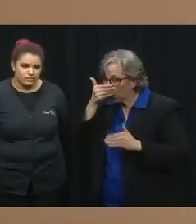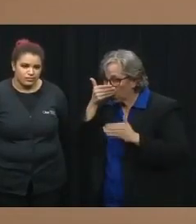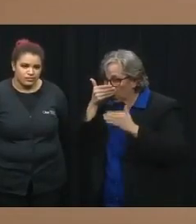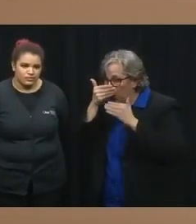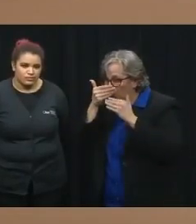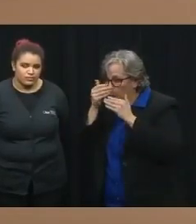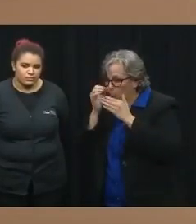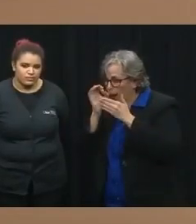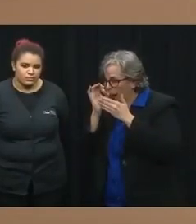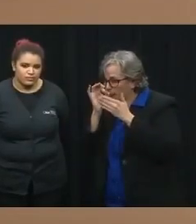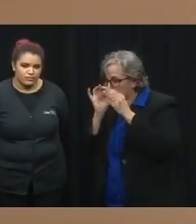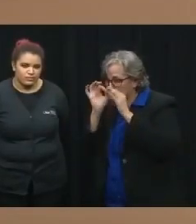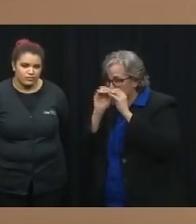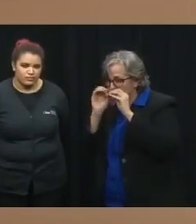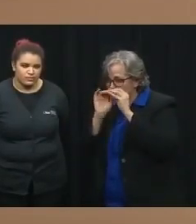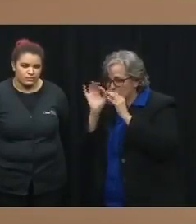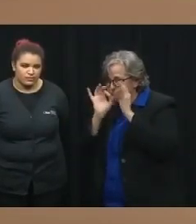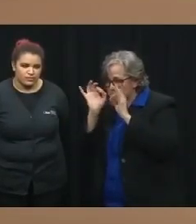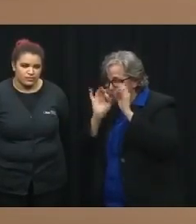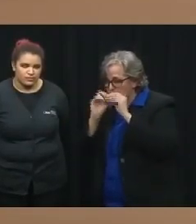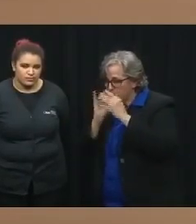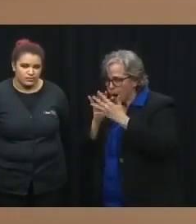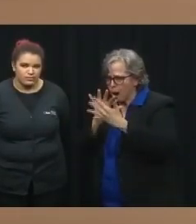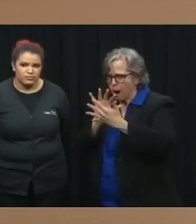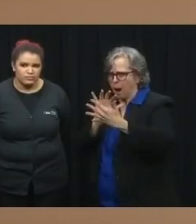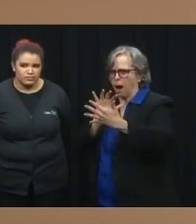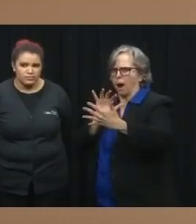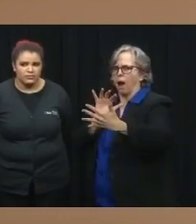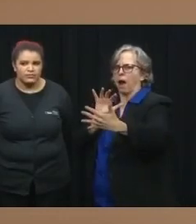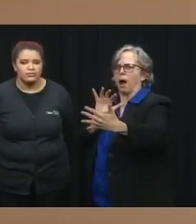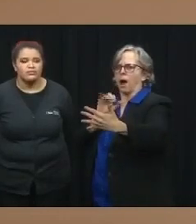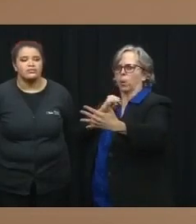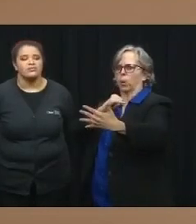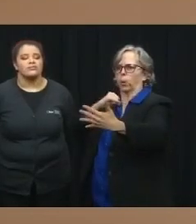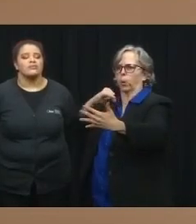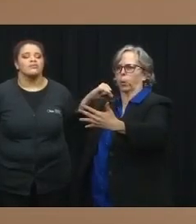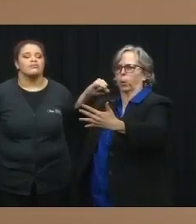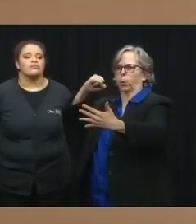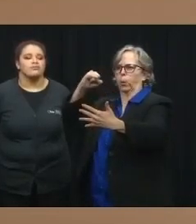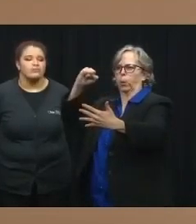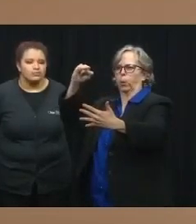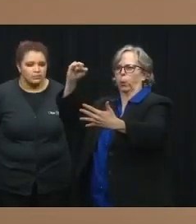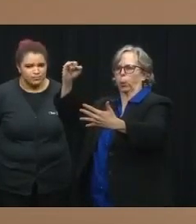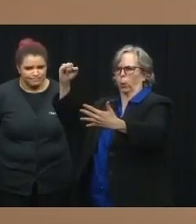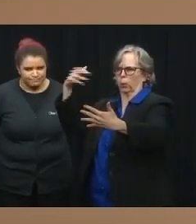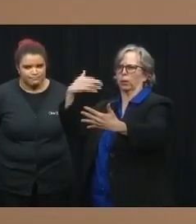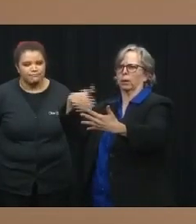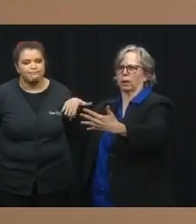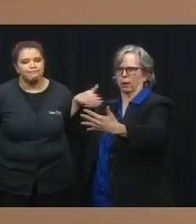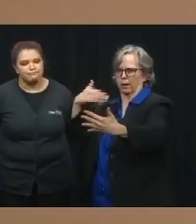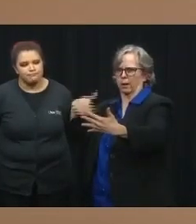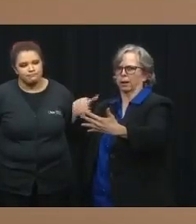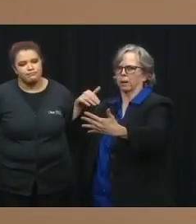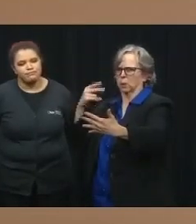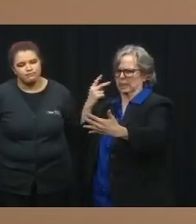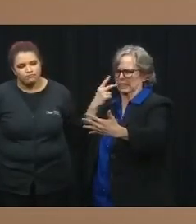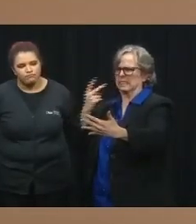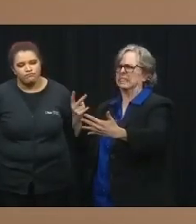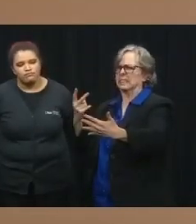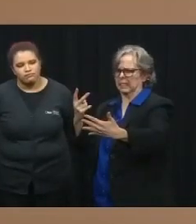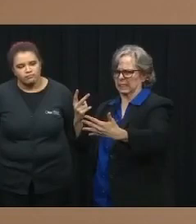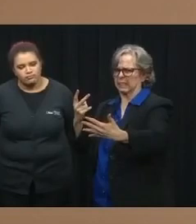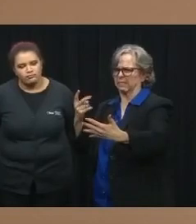trend because this data is going to continue to lag. It's not exactly real time, and the results are coming from so many sectors.